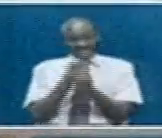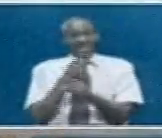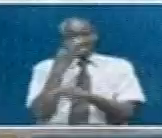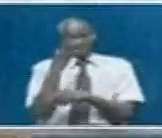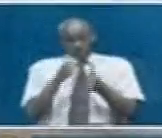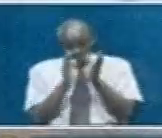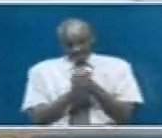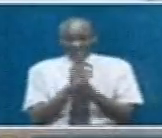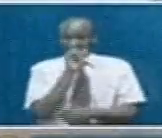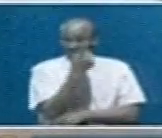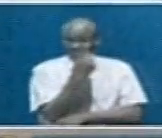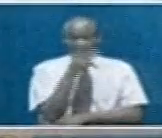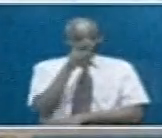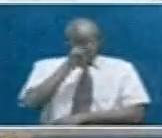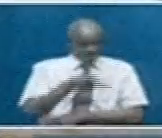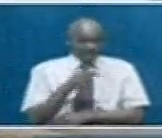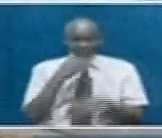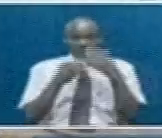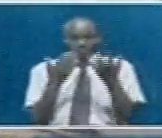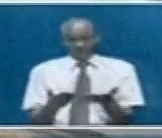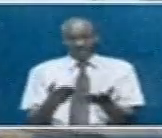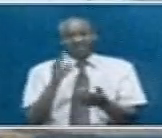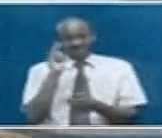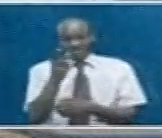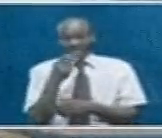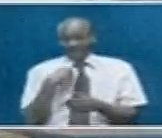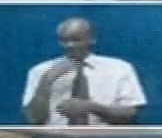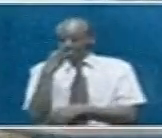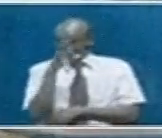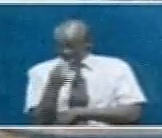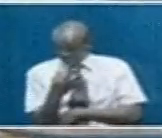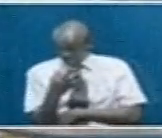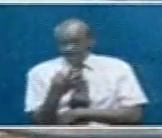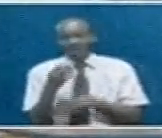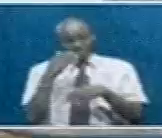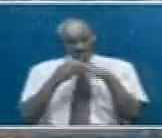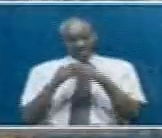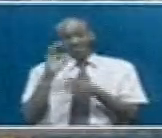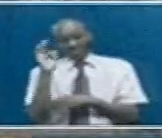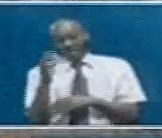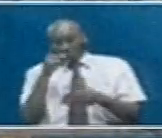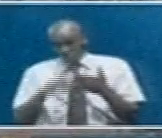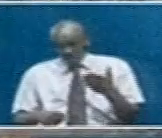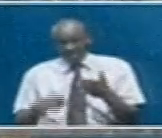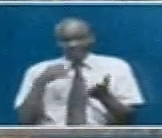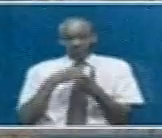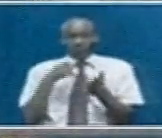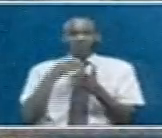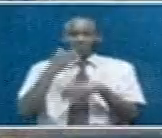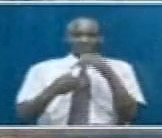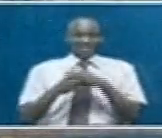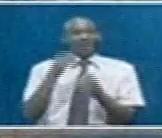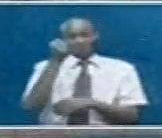The first, 2,000 kilometers, will be built. The second phase will see 3,000 kilometers built, while the third phase will involve the construction of